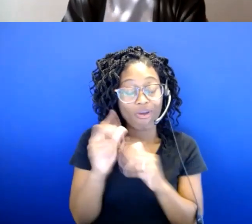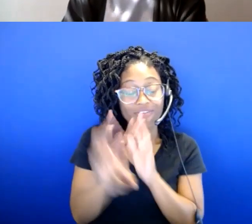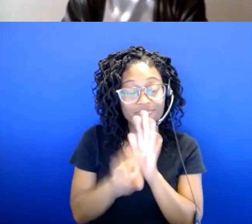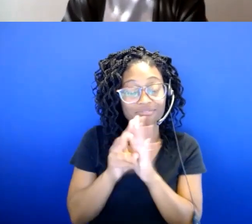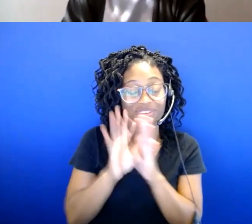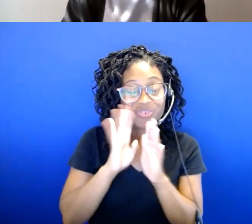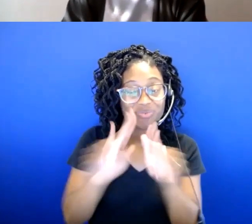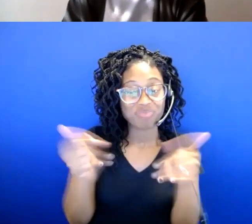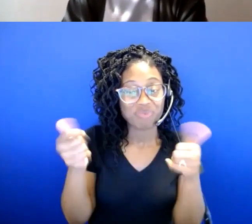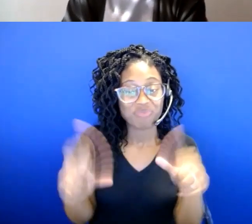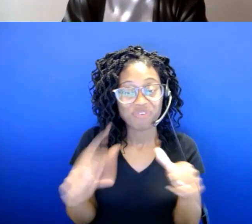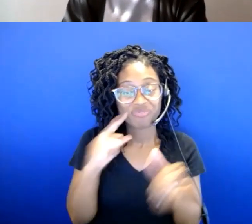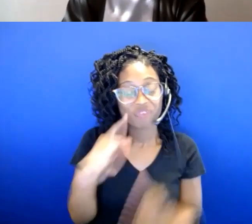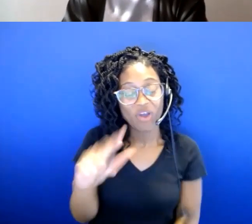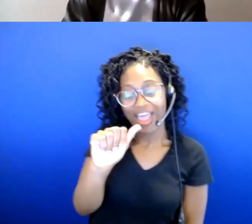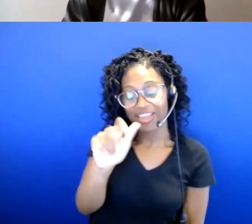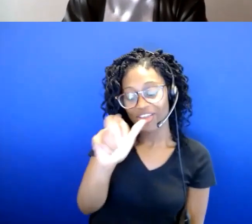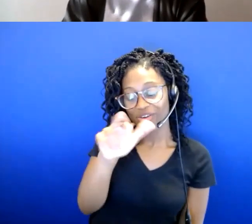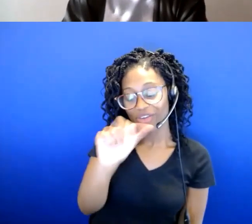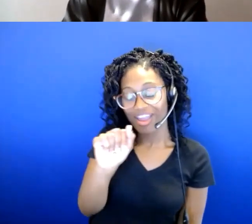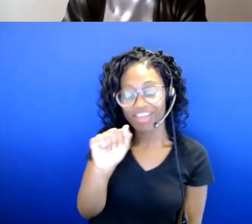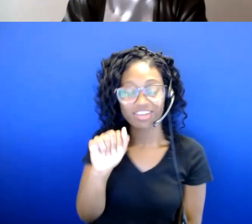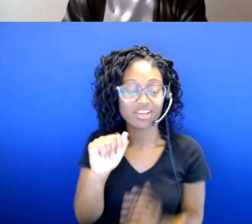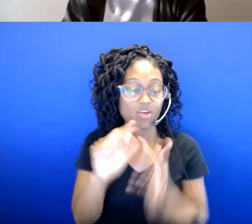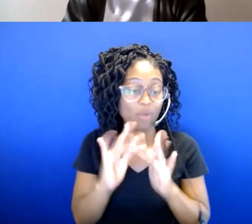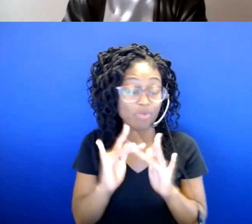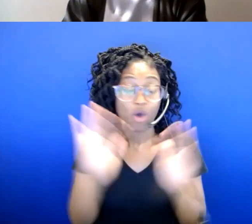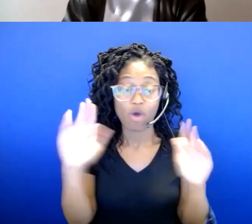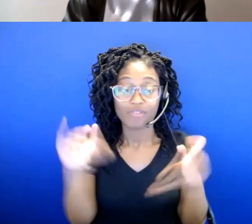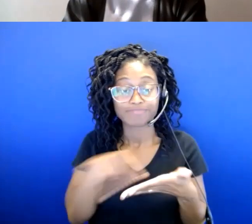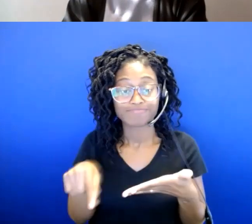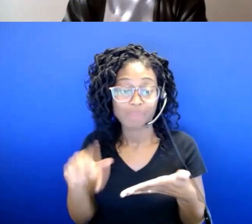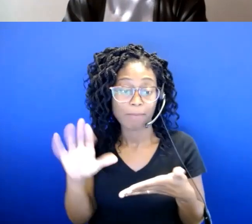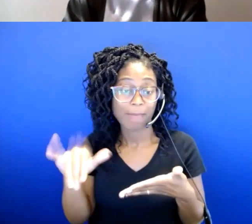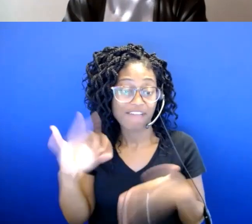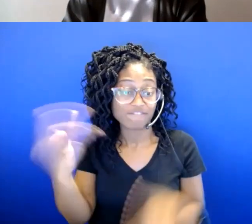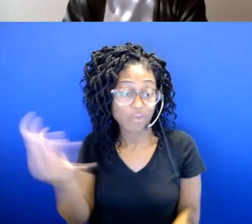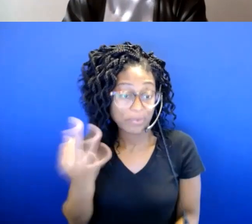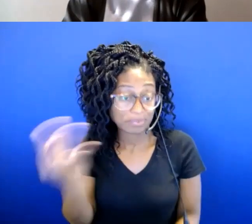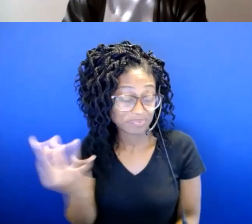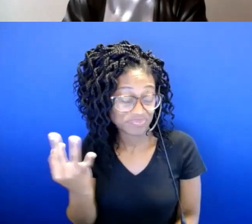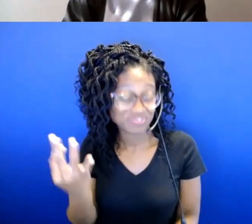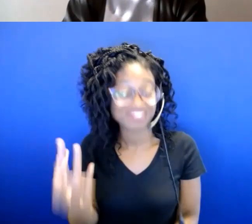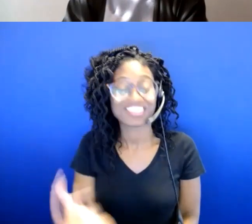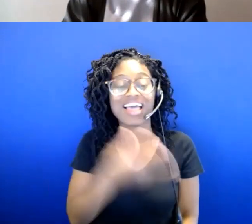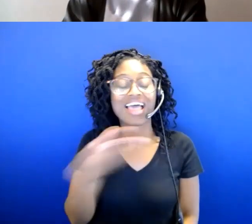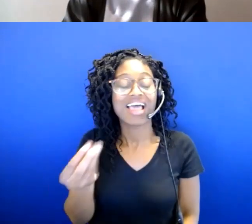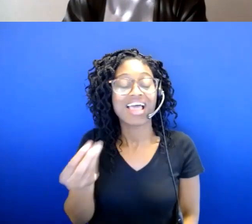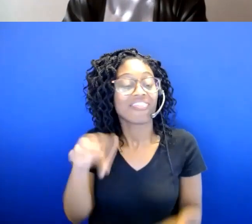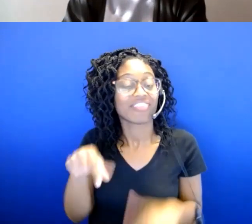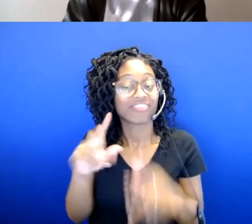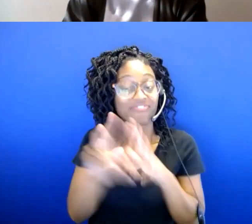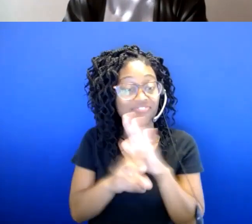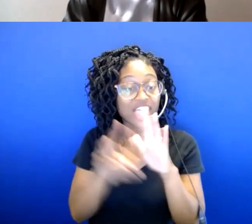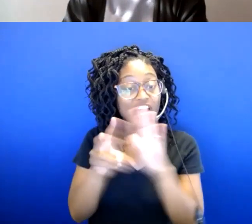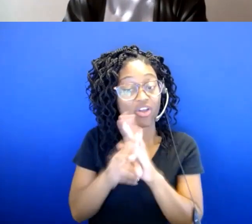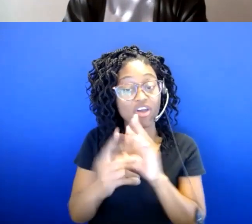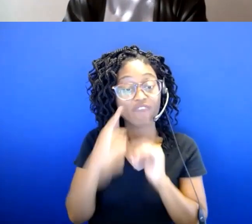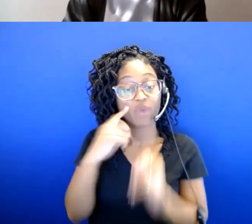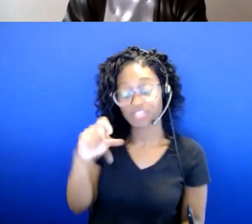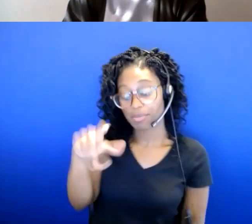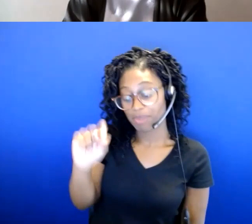to the AERA website, hopefully by the end of this week, and that the video of the September